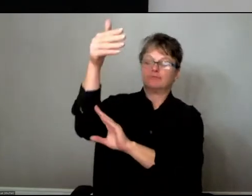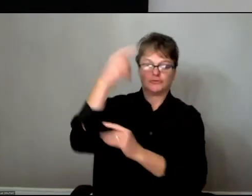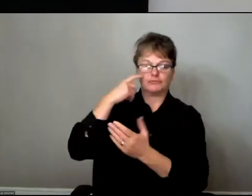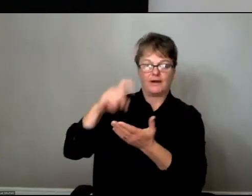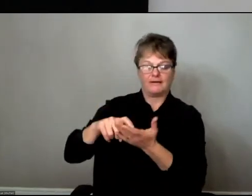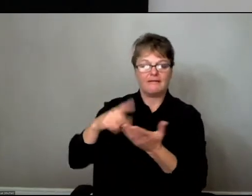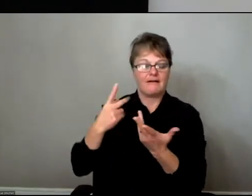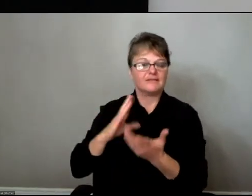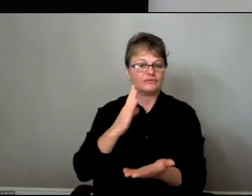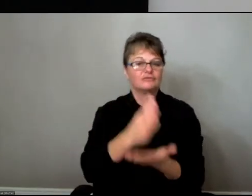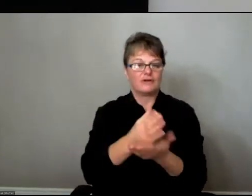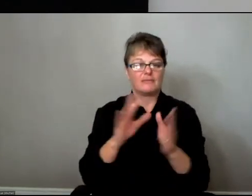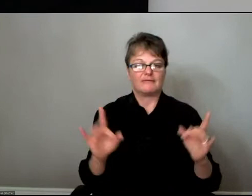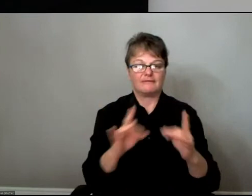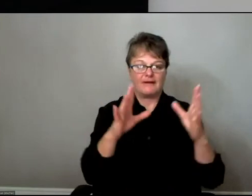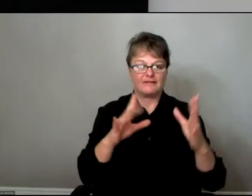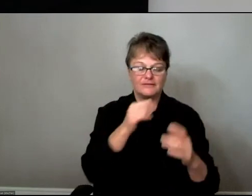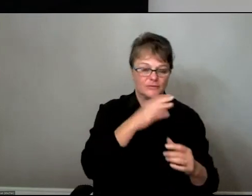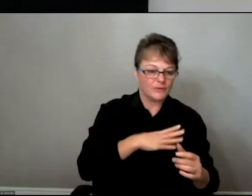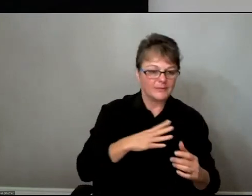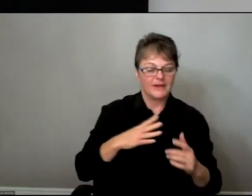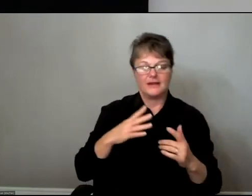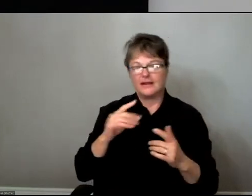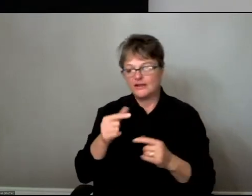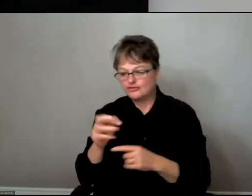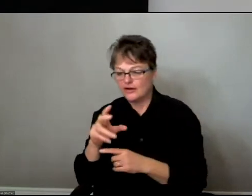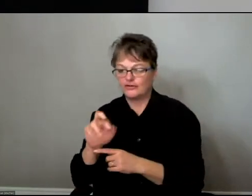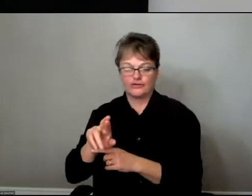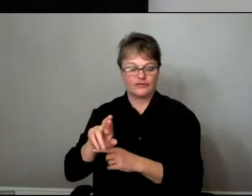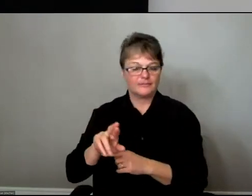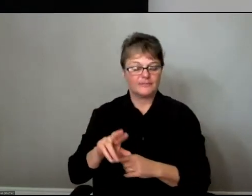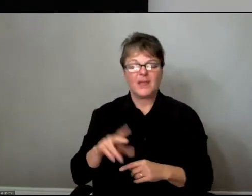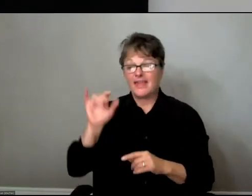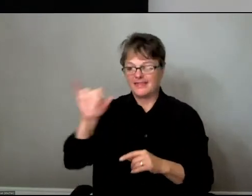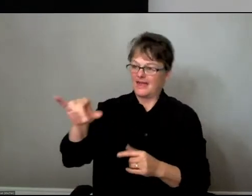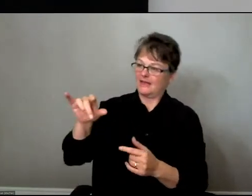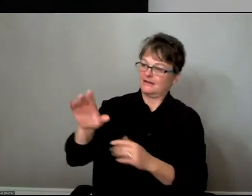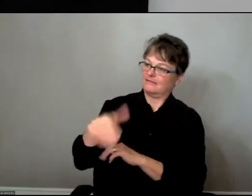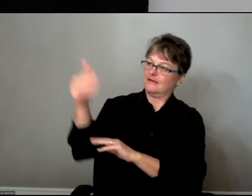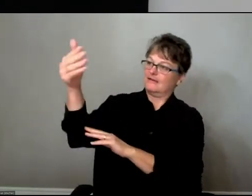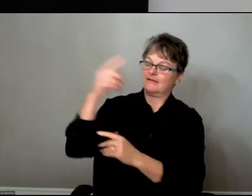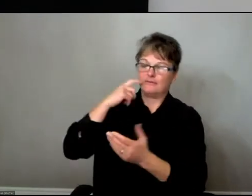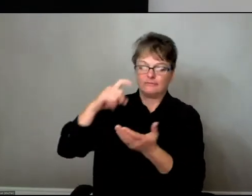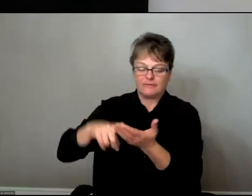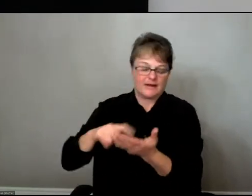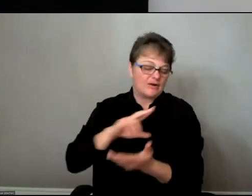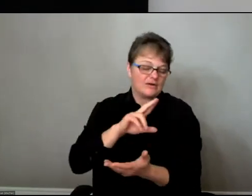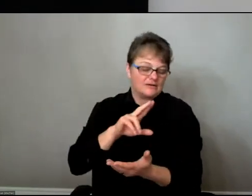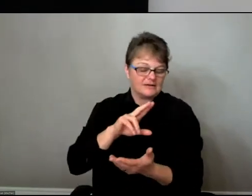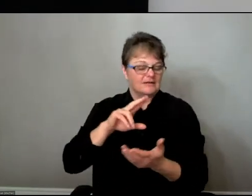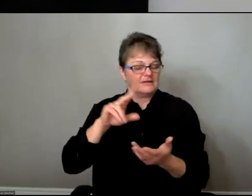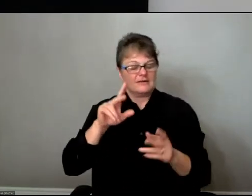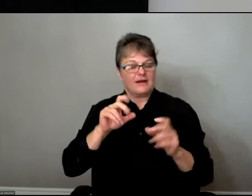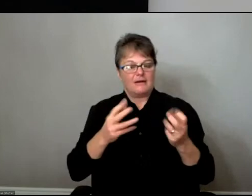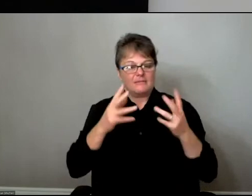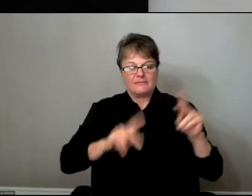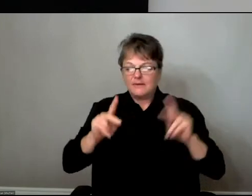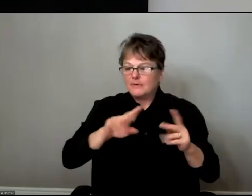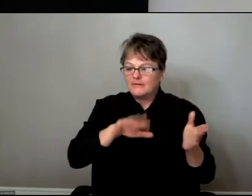flag represents all the young girls, women and men whose lives were taken from them because of gender